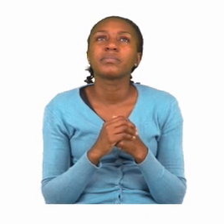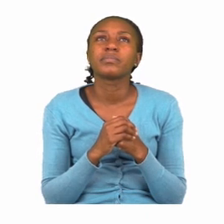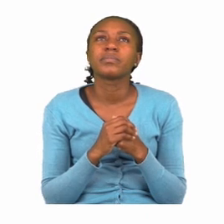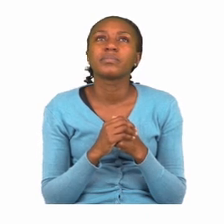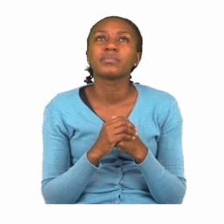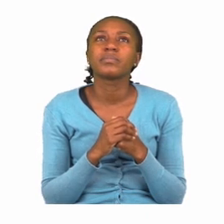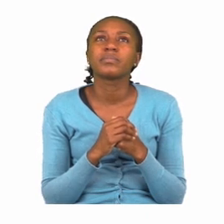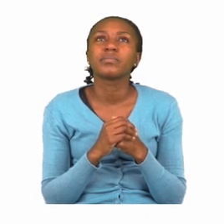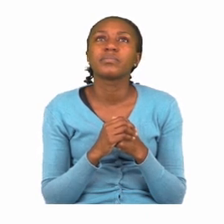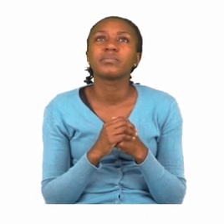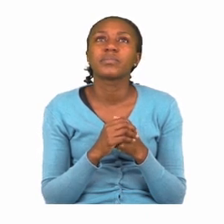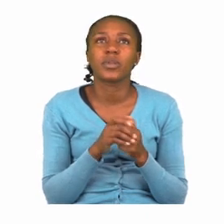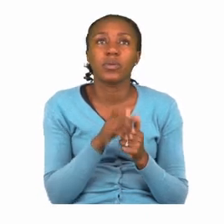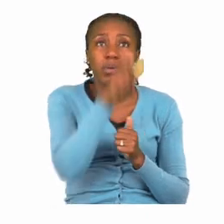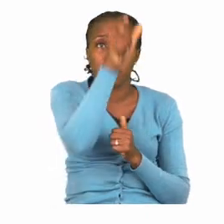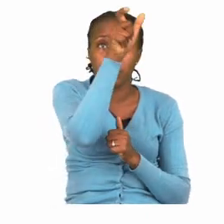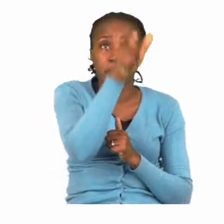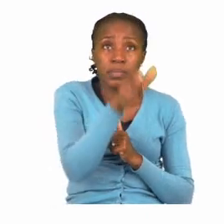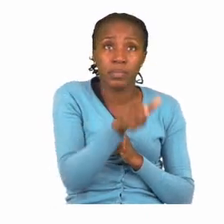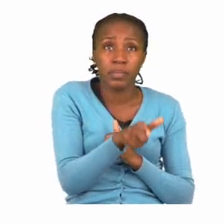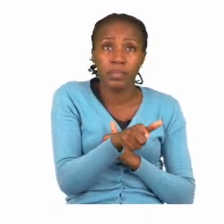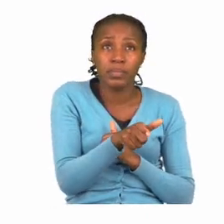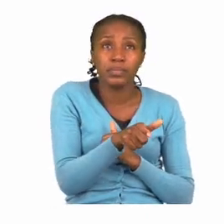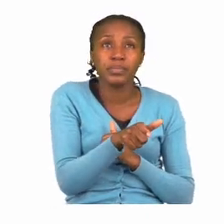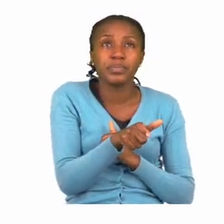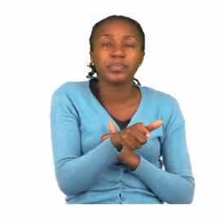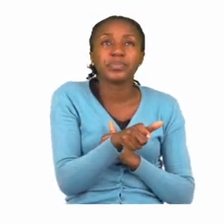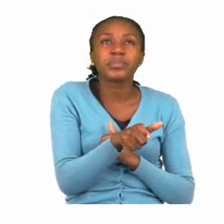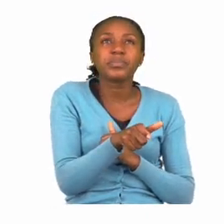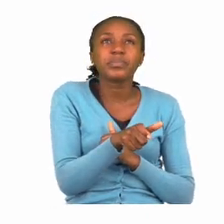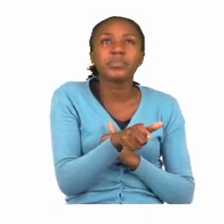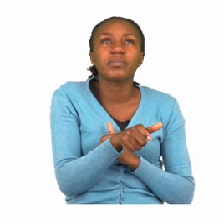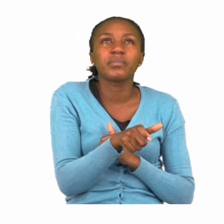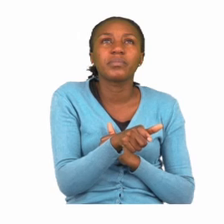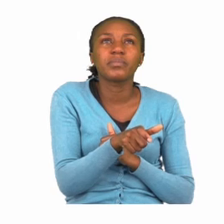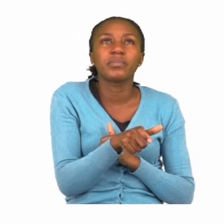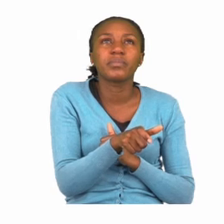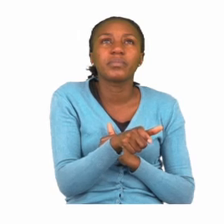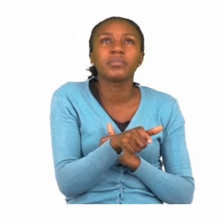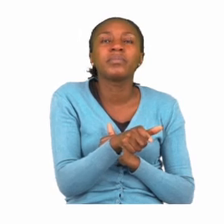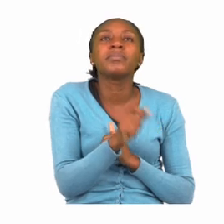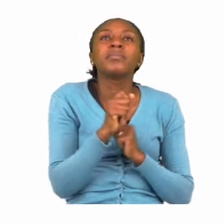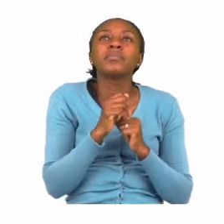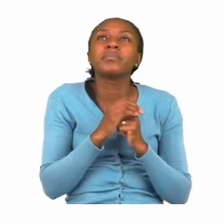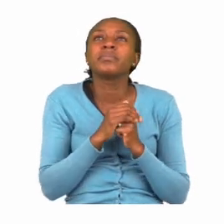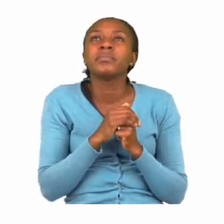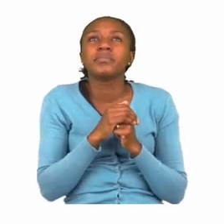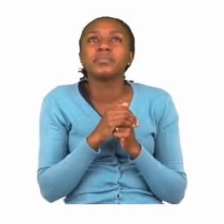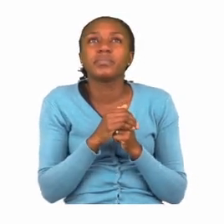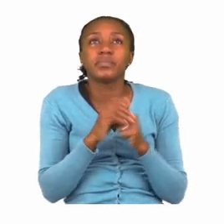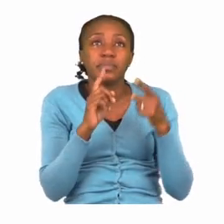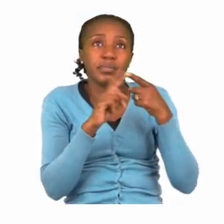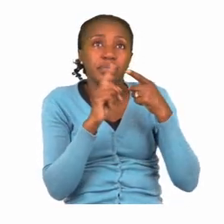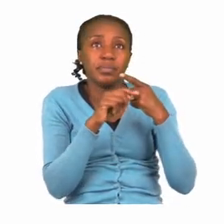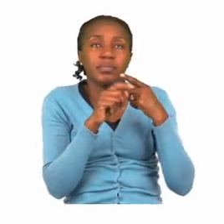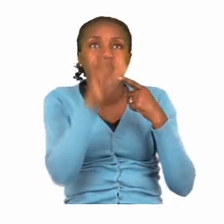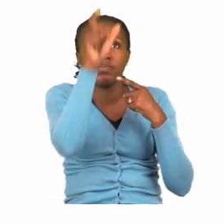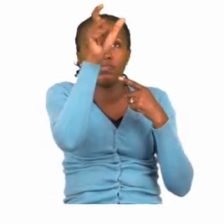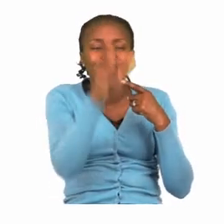find or see which one they want you to circle. So in the first one it